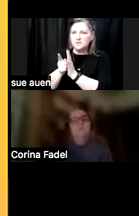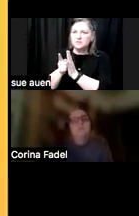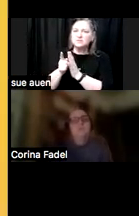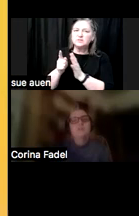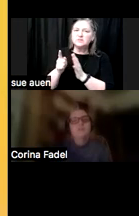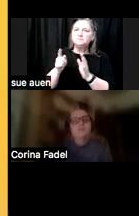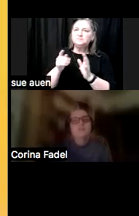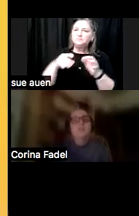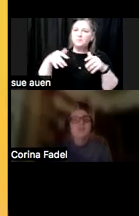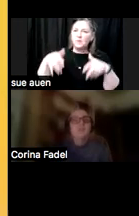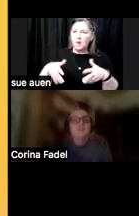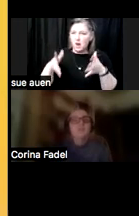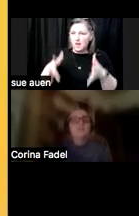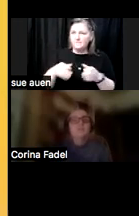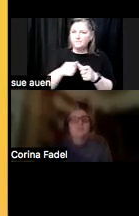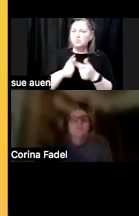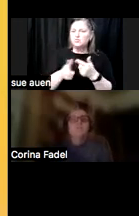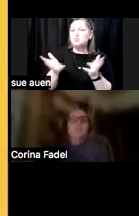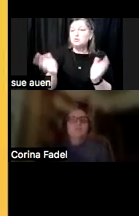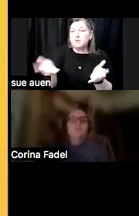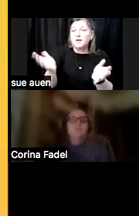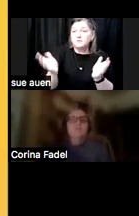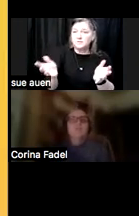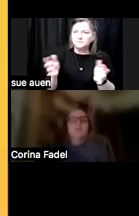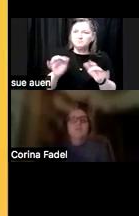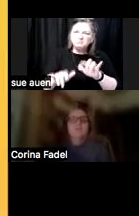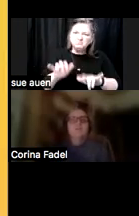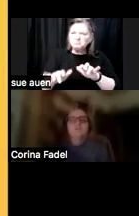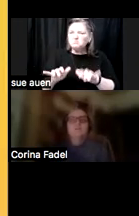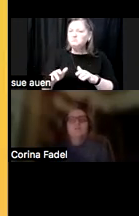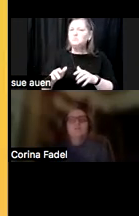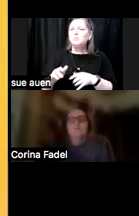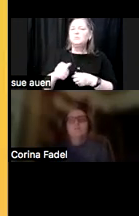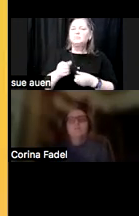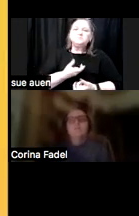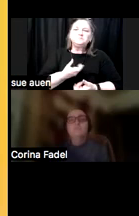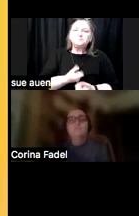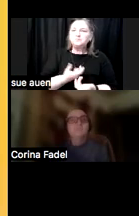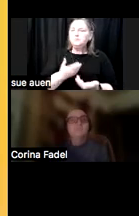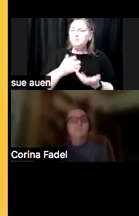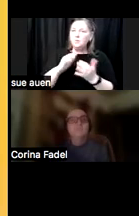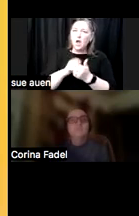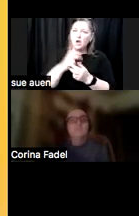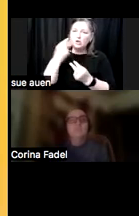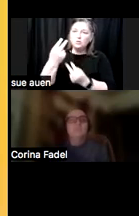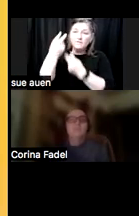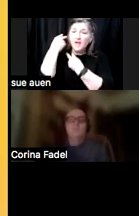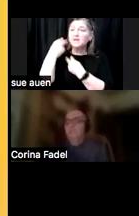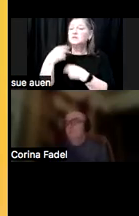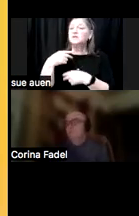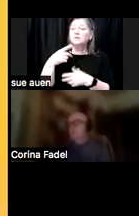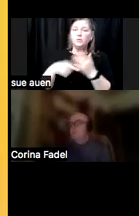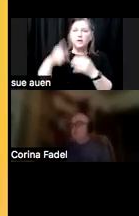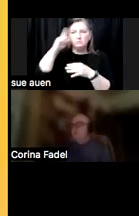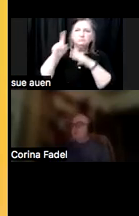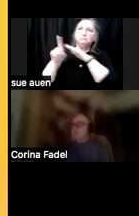to share in the chat some ways that, you know, you've reflected and what came up for